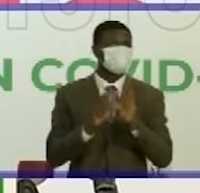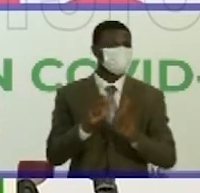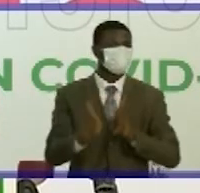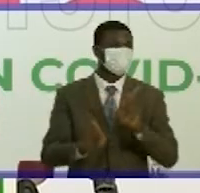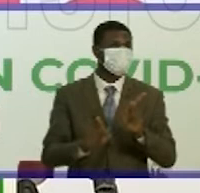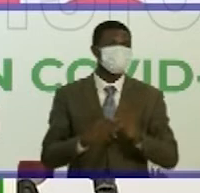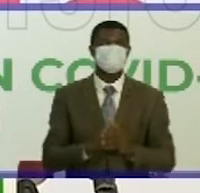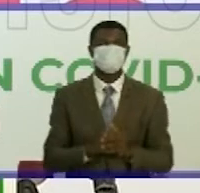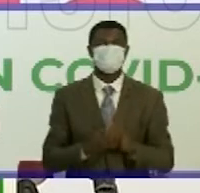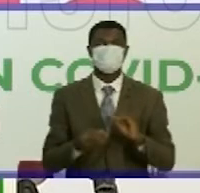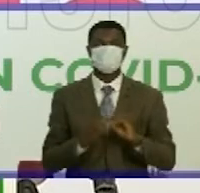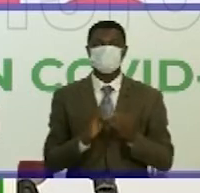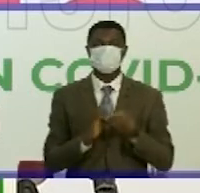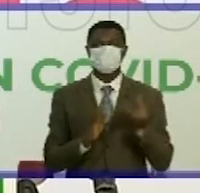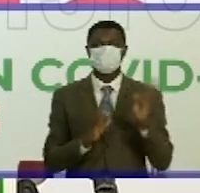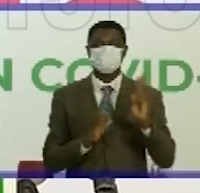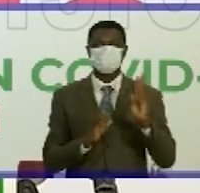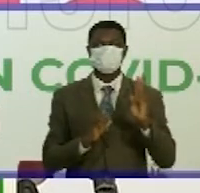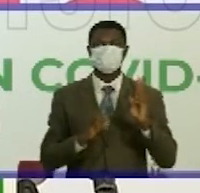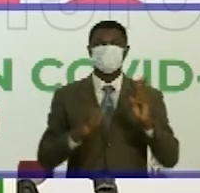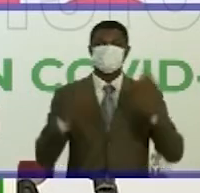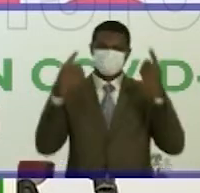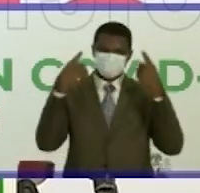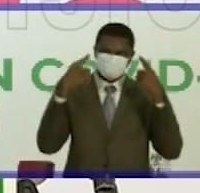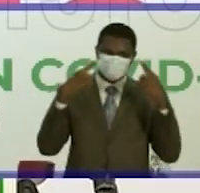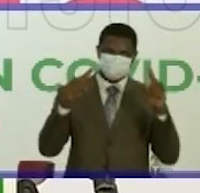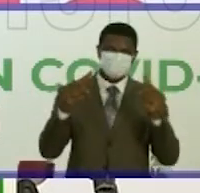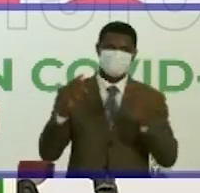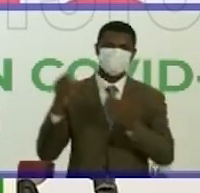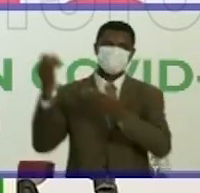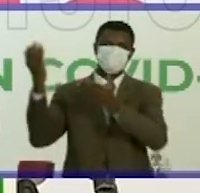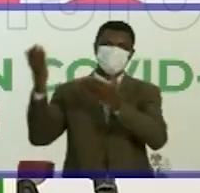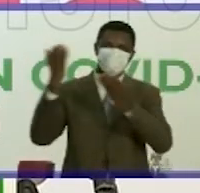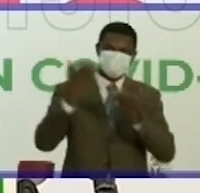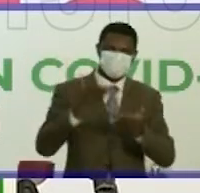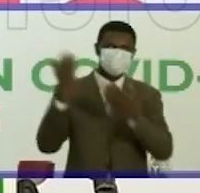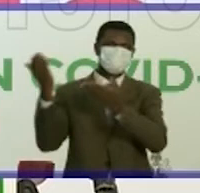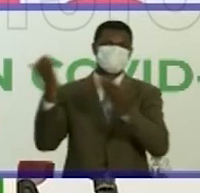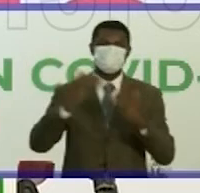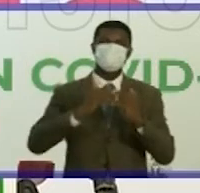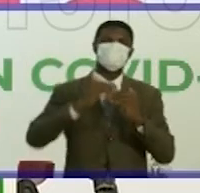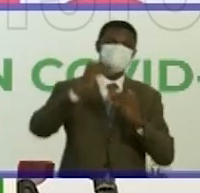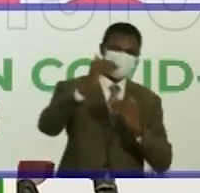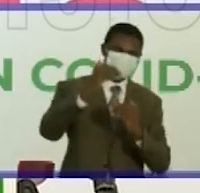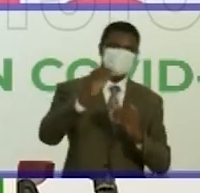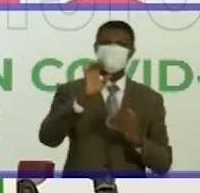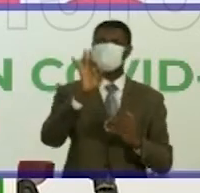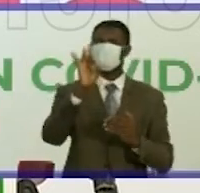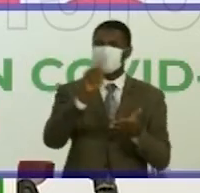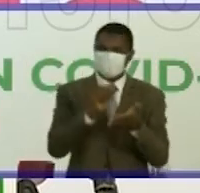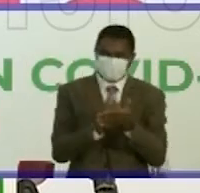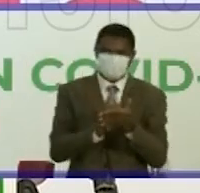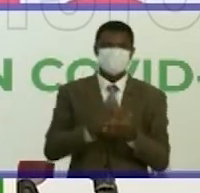And 6, successfully evacuation of over 8,000 stranded Nigerians abroad